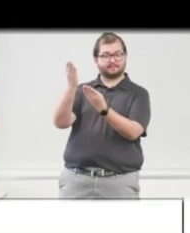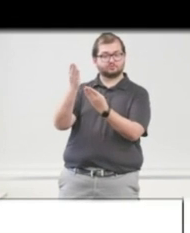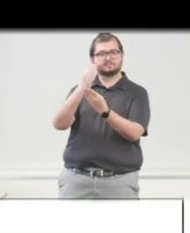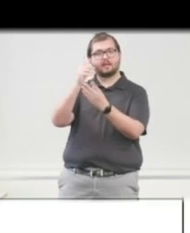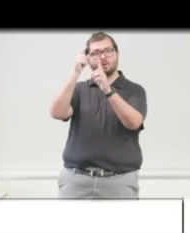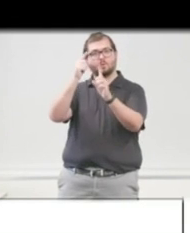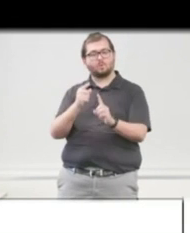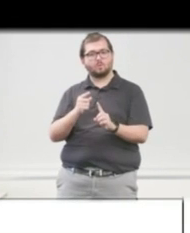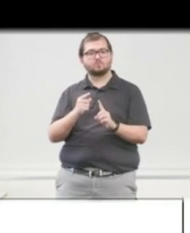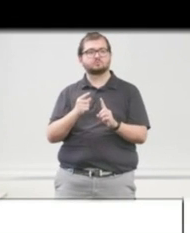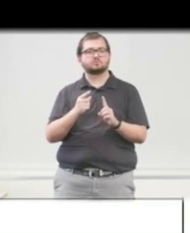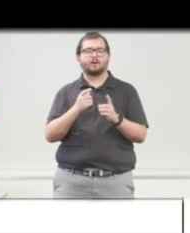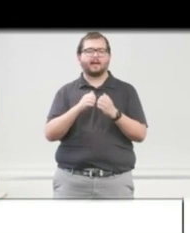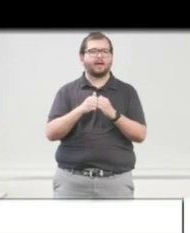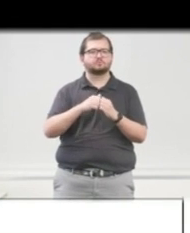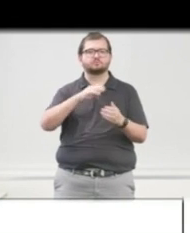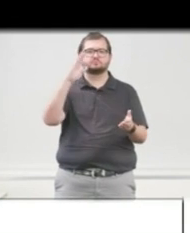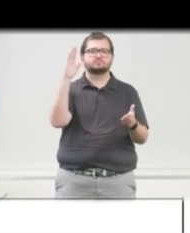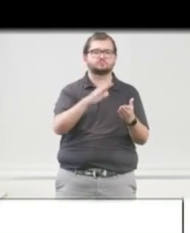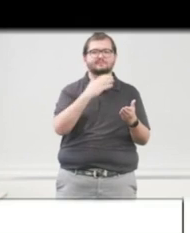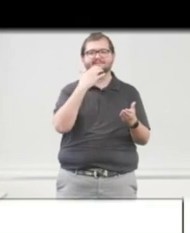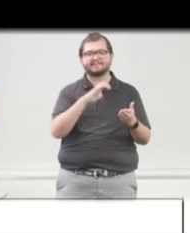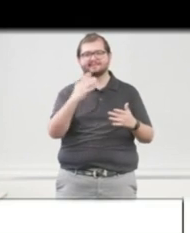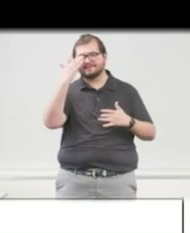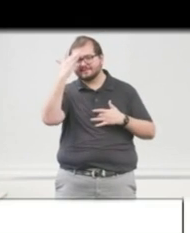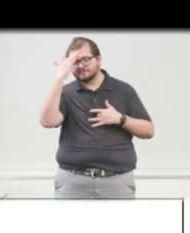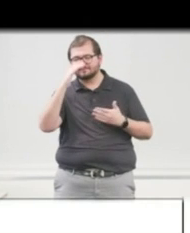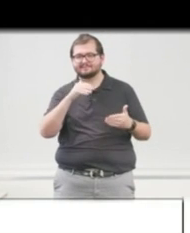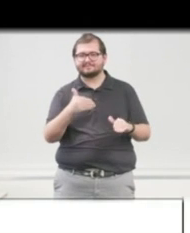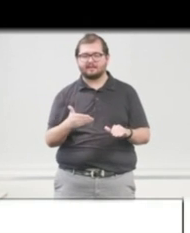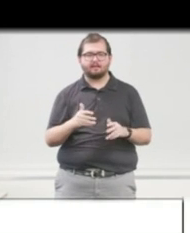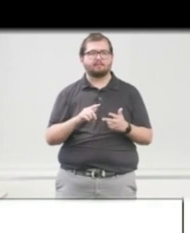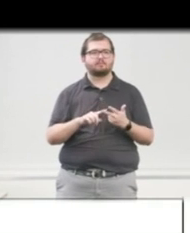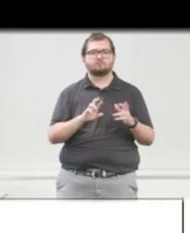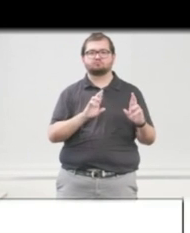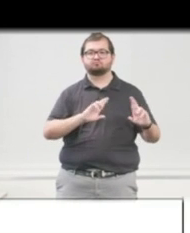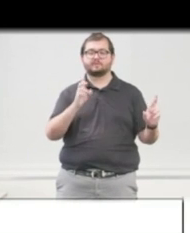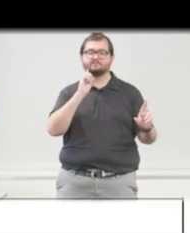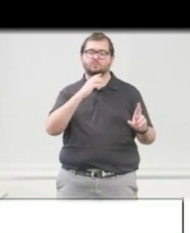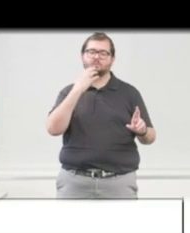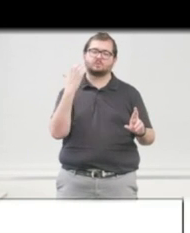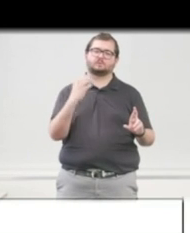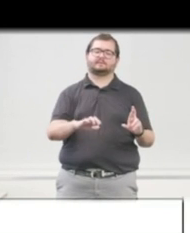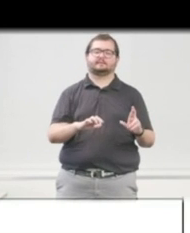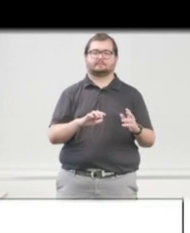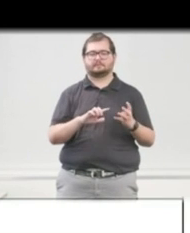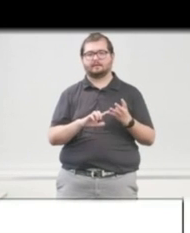of driving heat relief activities, reducing heat-related illnesses and deaths, preparing for extreme heat, and fostering